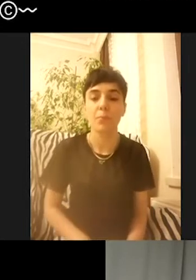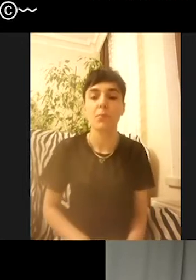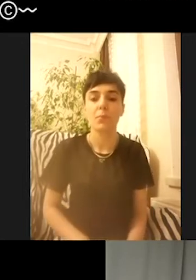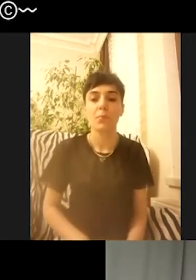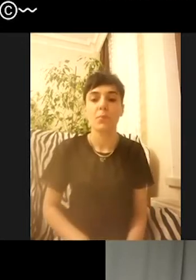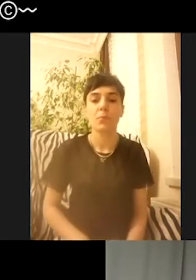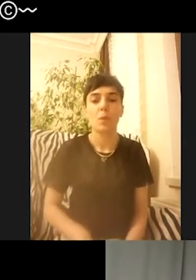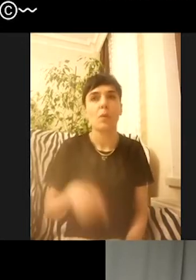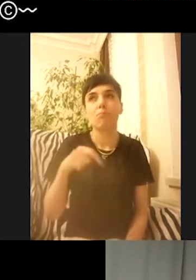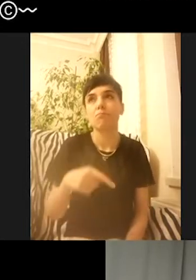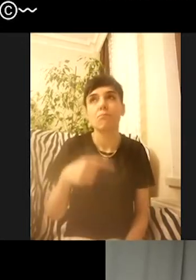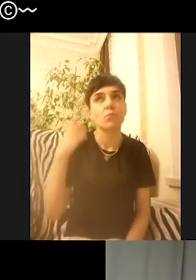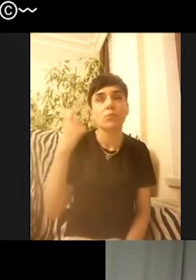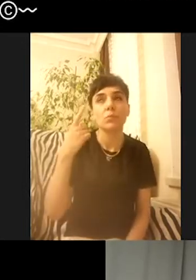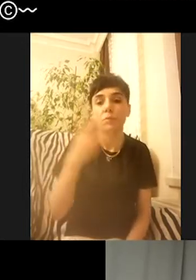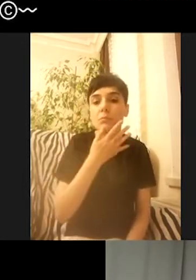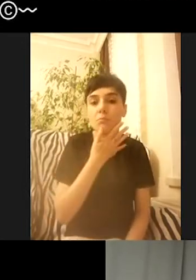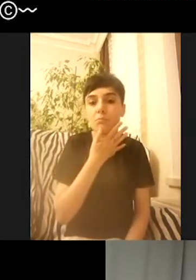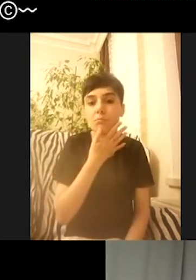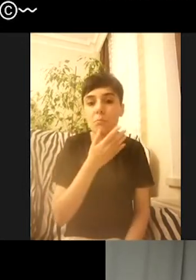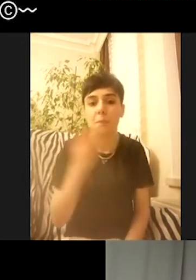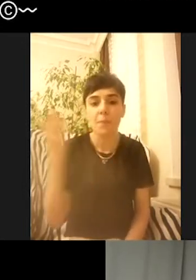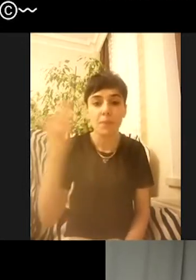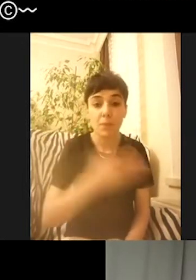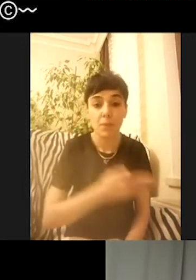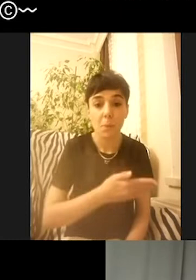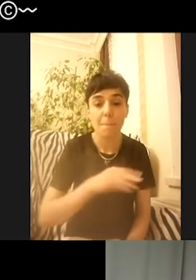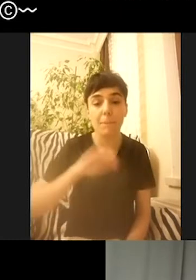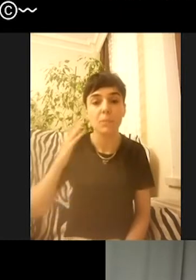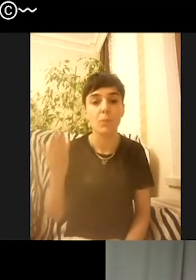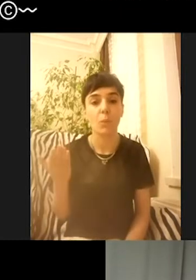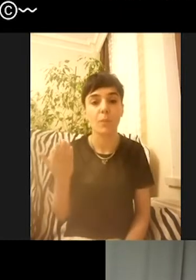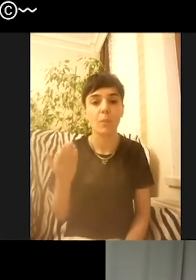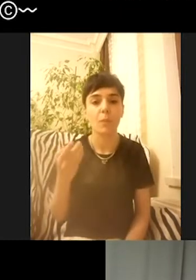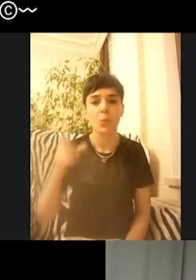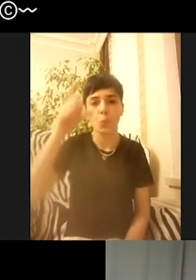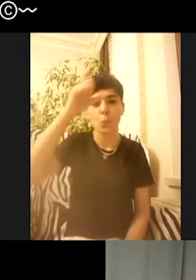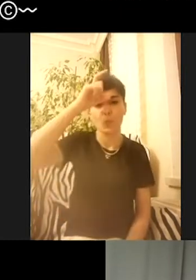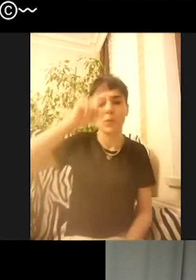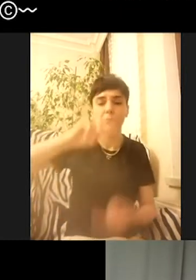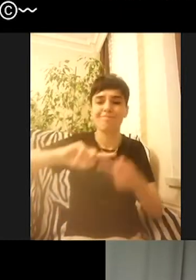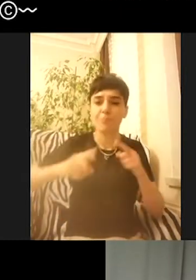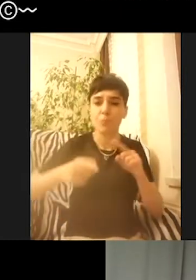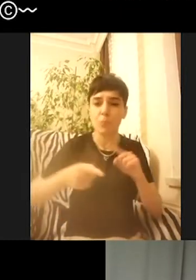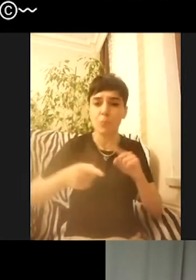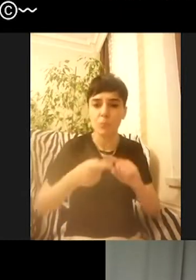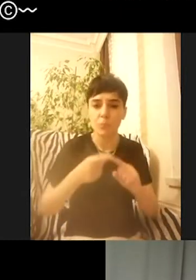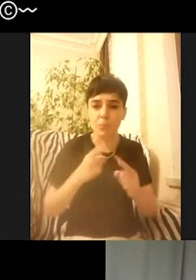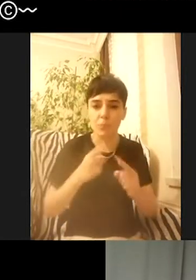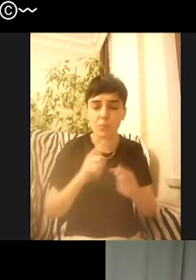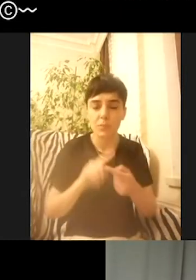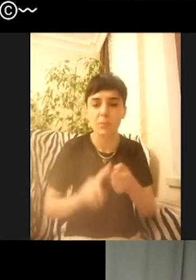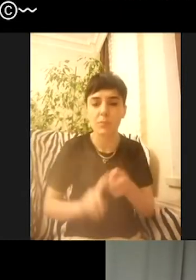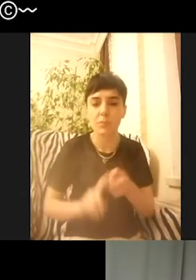the shift in the Turkish policy, which happened after the coup d'etat and after the Gezi resistance or the FETÖ,